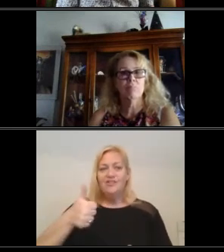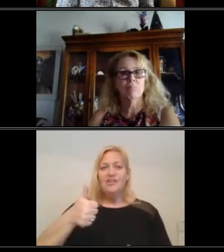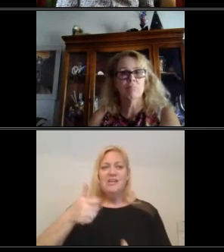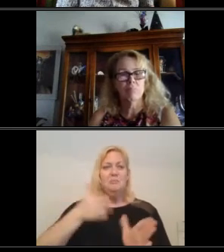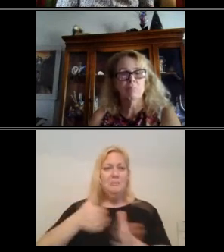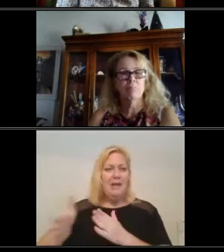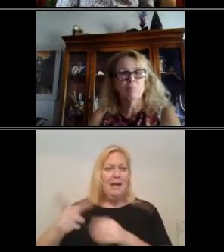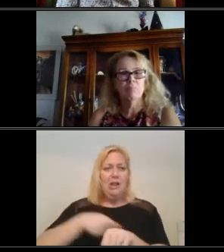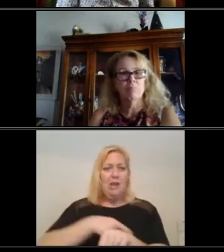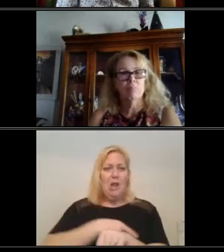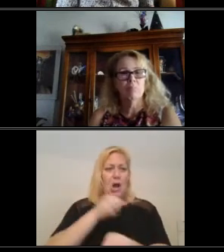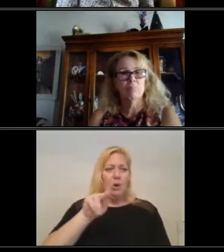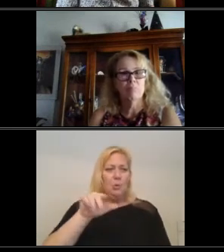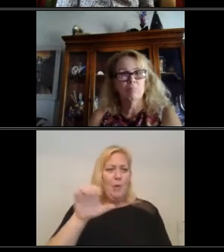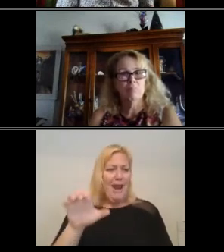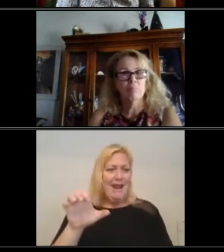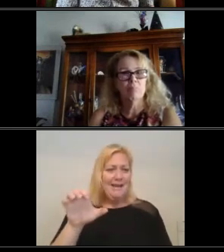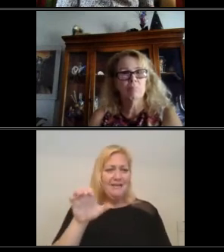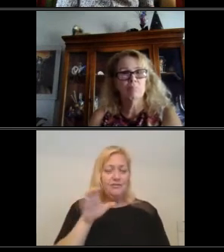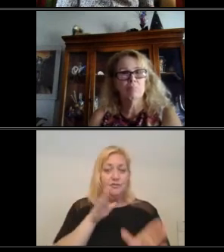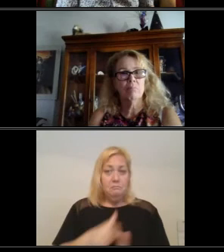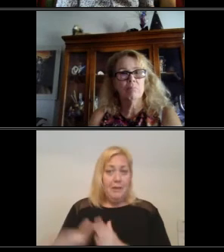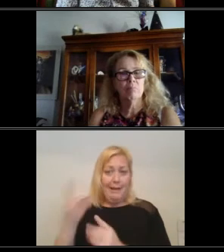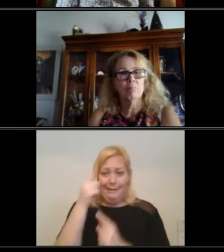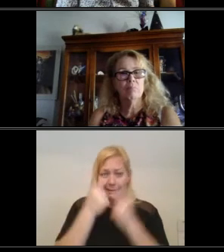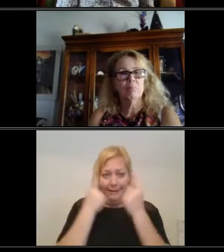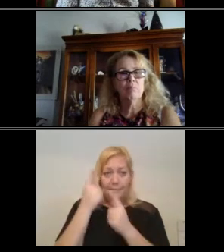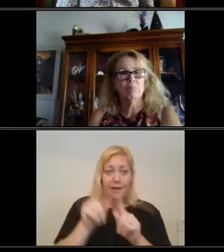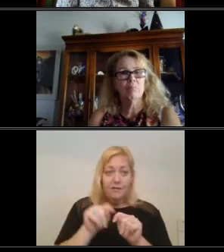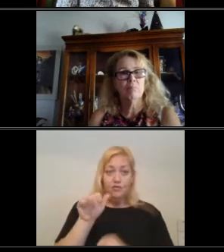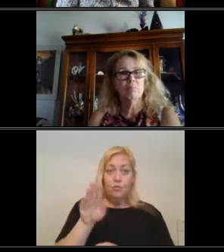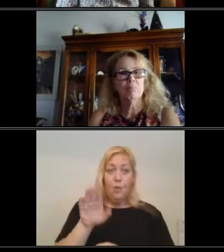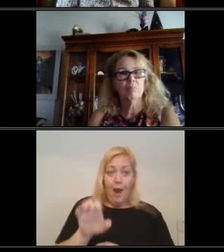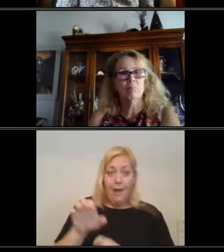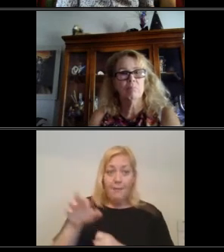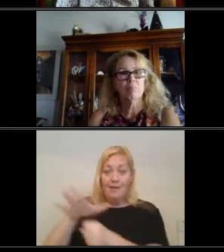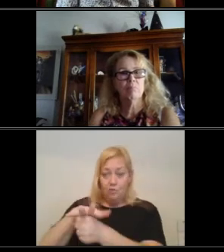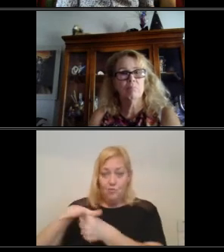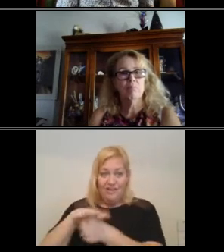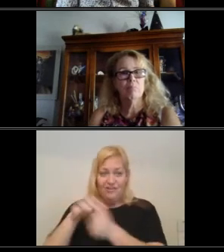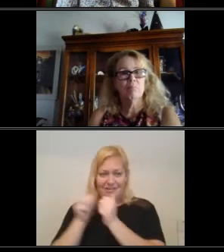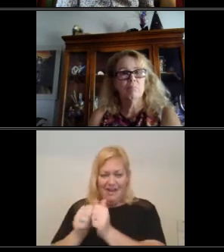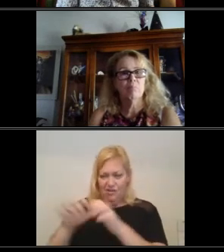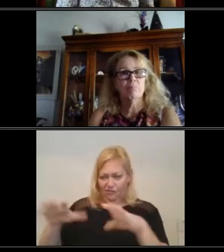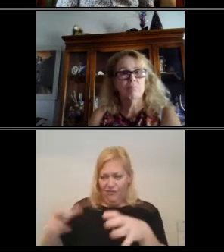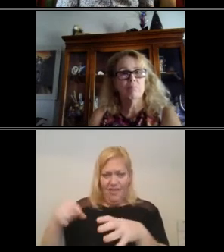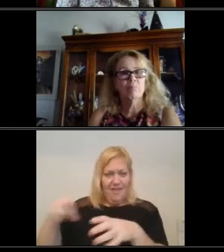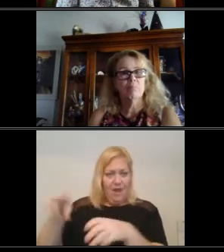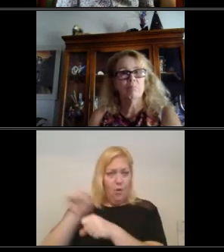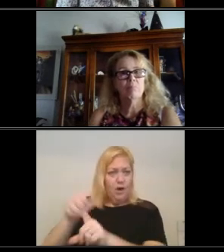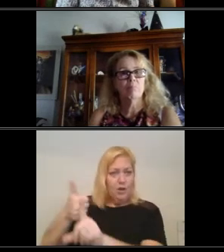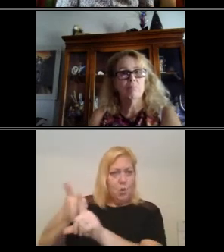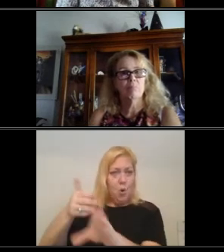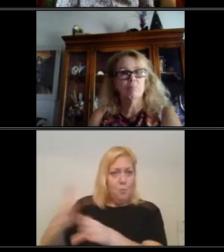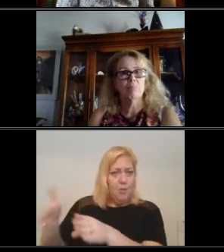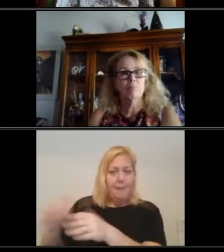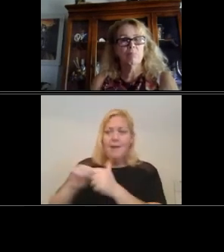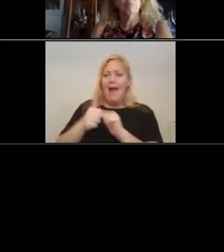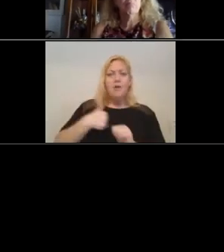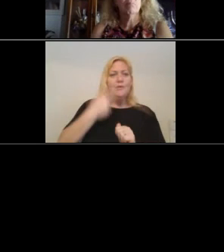plan, thinking about the tribes in the region together. There, each of them works on their own plan, but then how do we